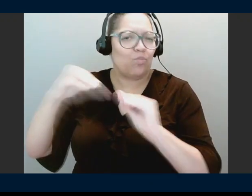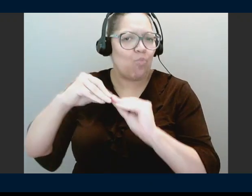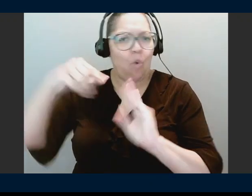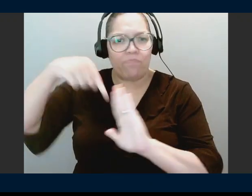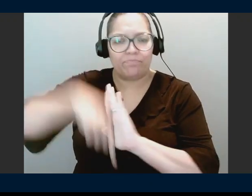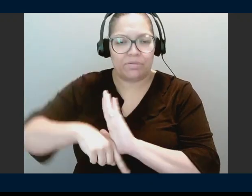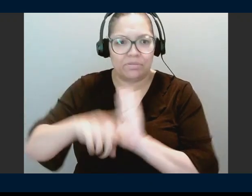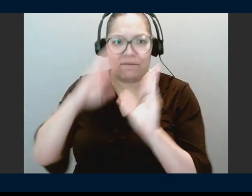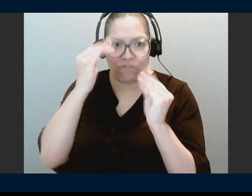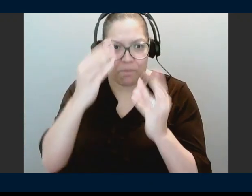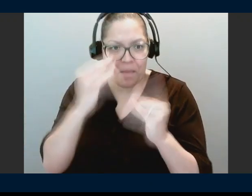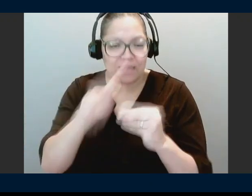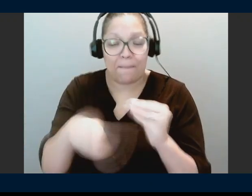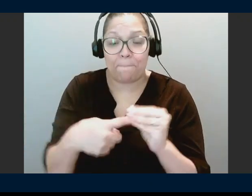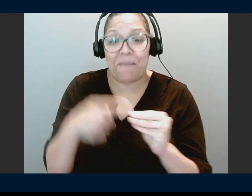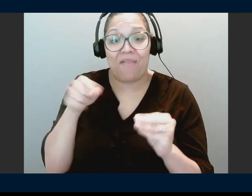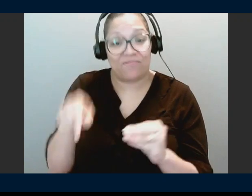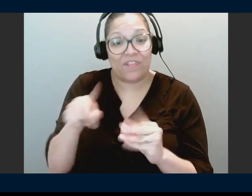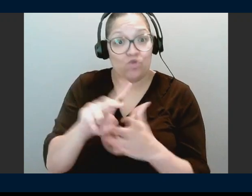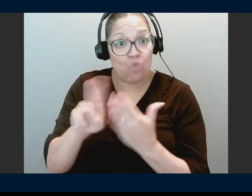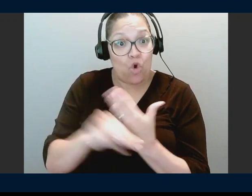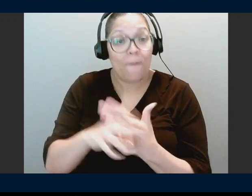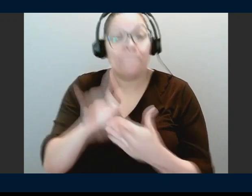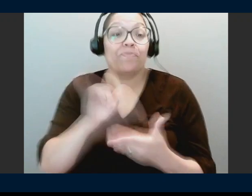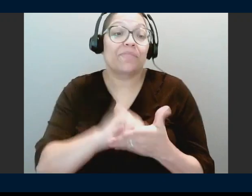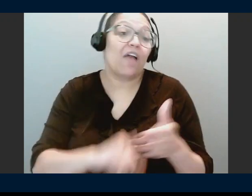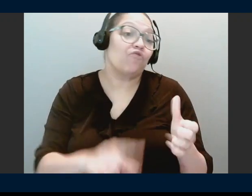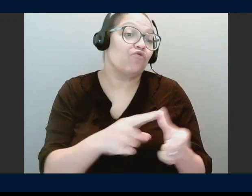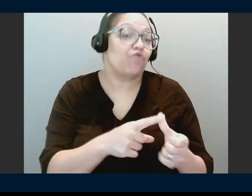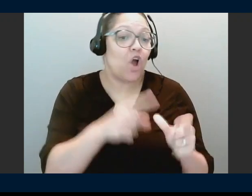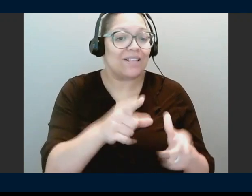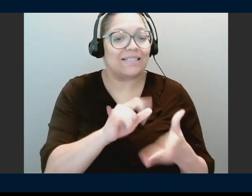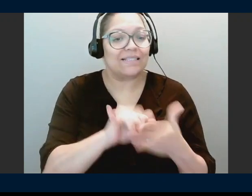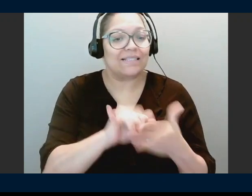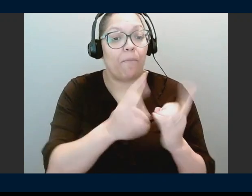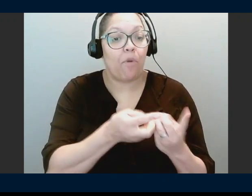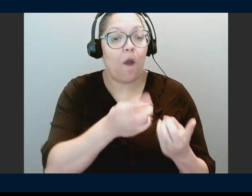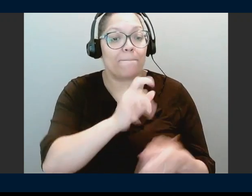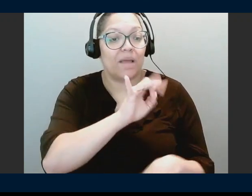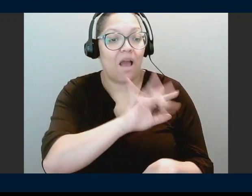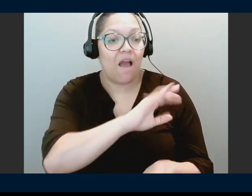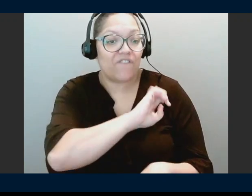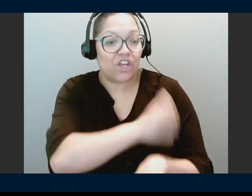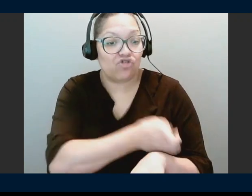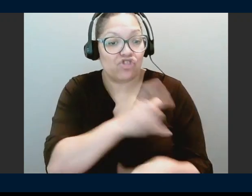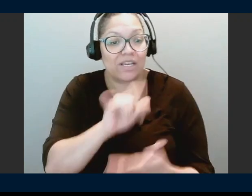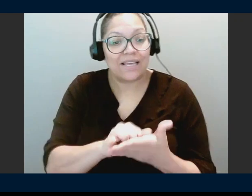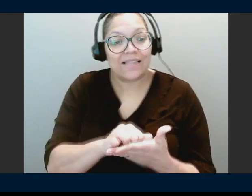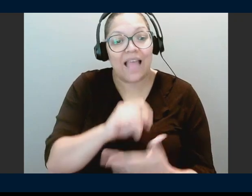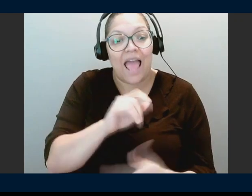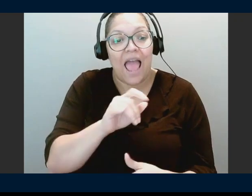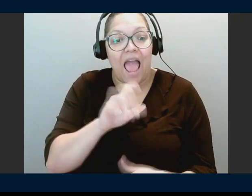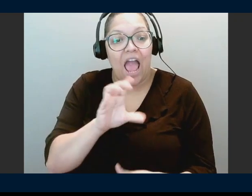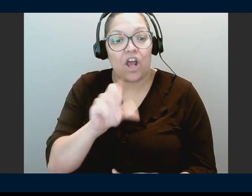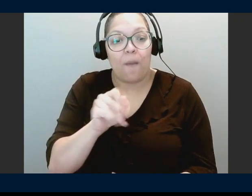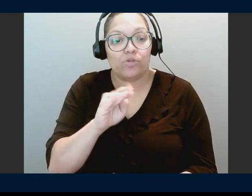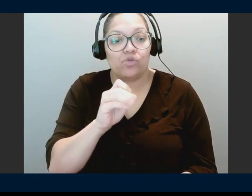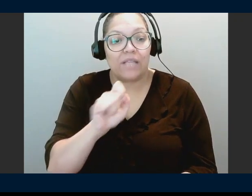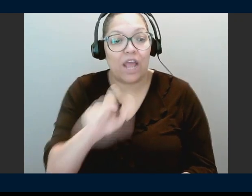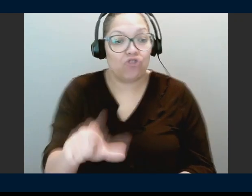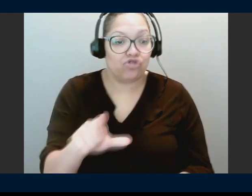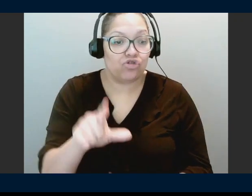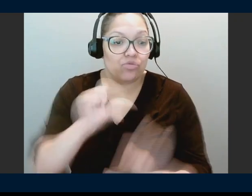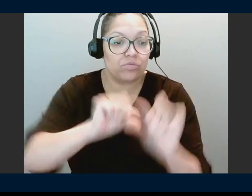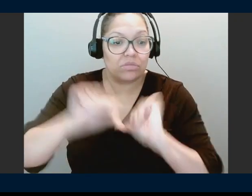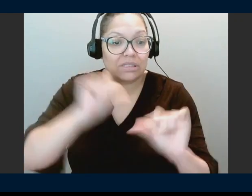these fellowship programs. The first fellowship managed by Krell is the Department of Energy Computational Science Graduate Fellowship. This is open to U.S. citizens